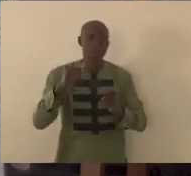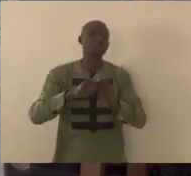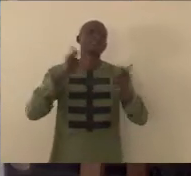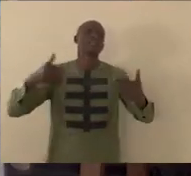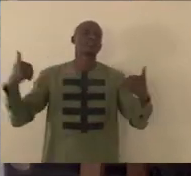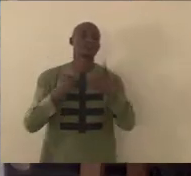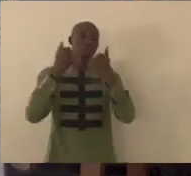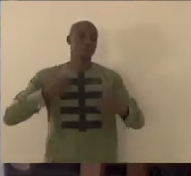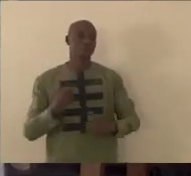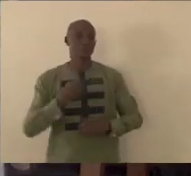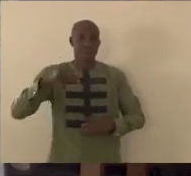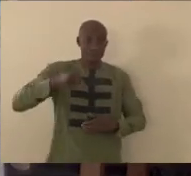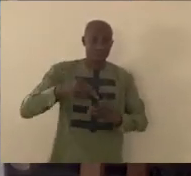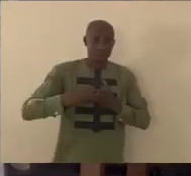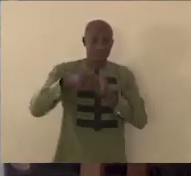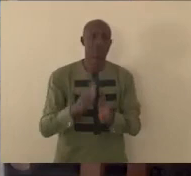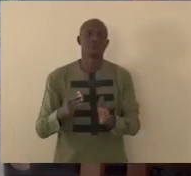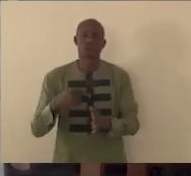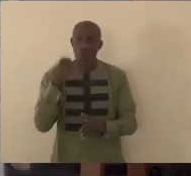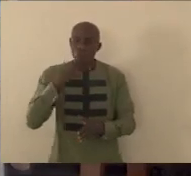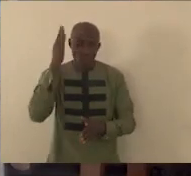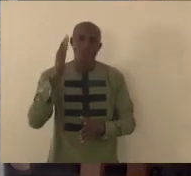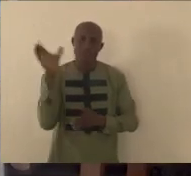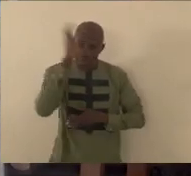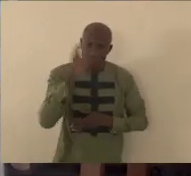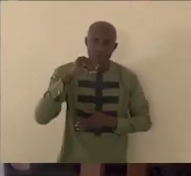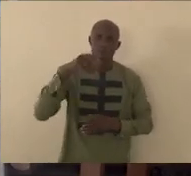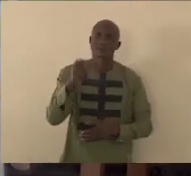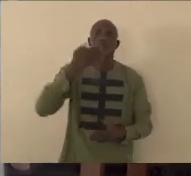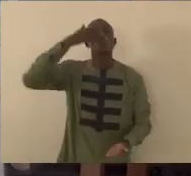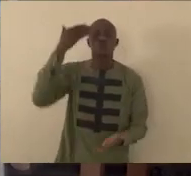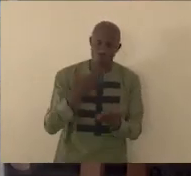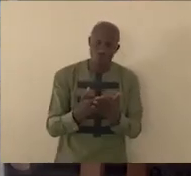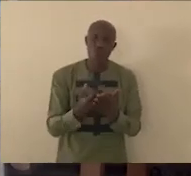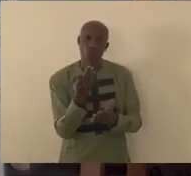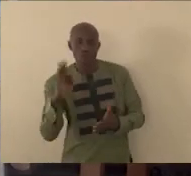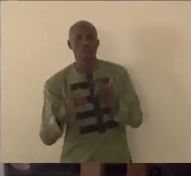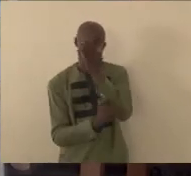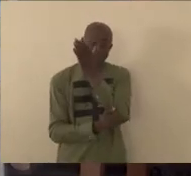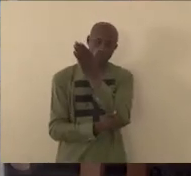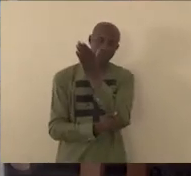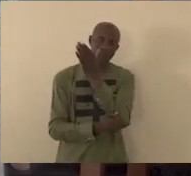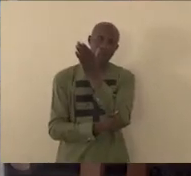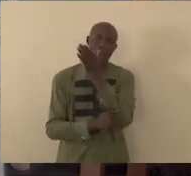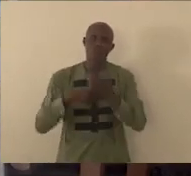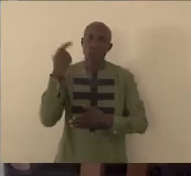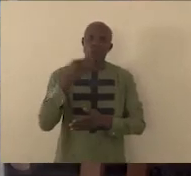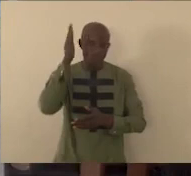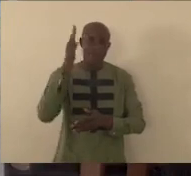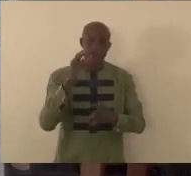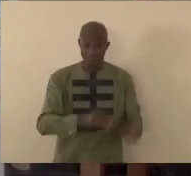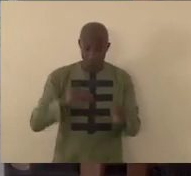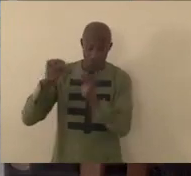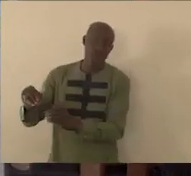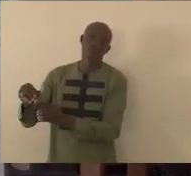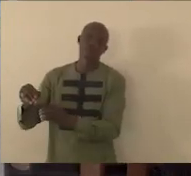challenges ahead, we need leaders who will seek the good of the nation as a whole and who will put the